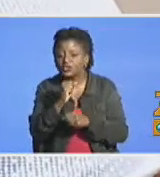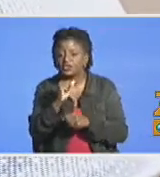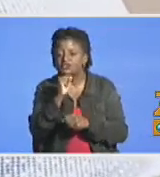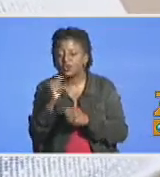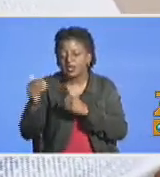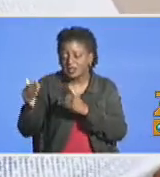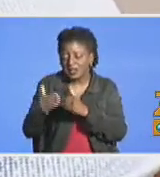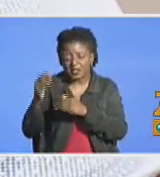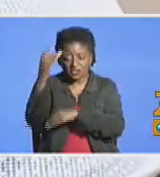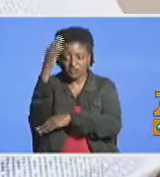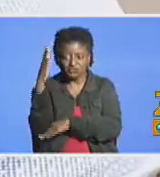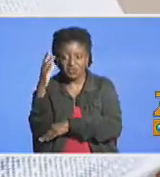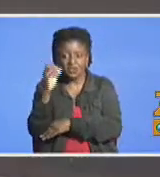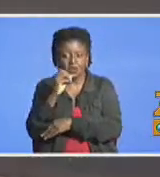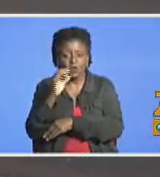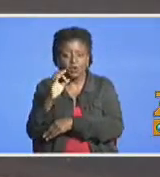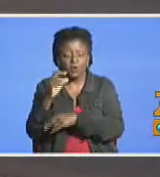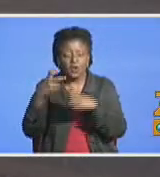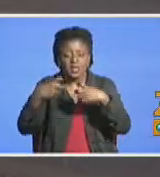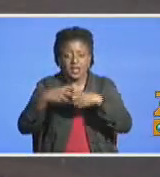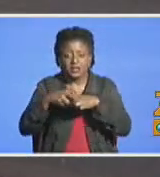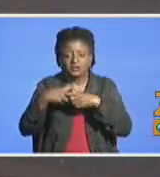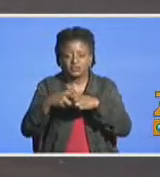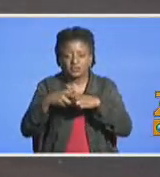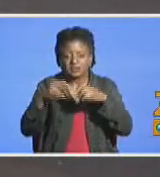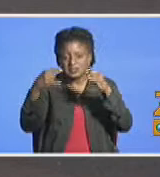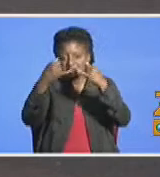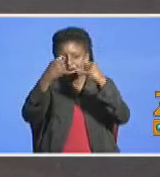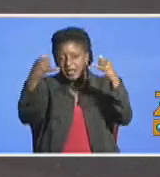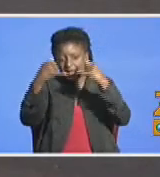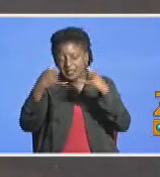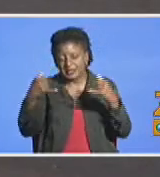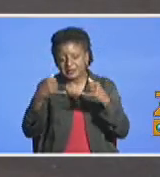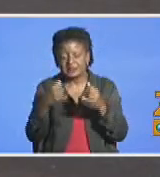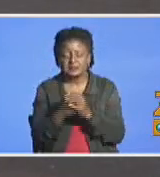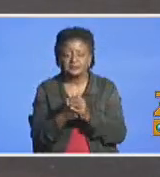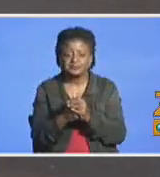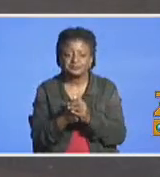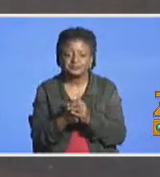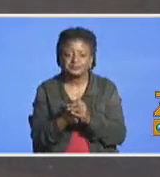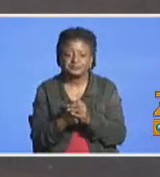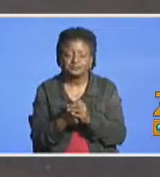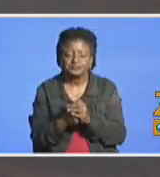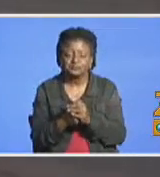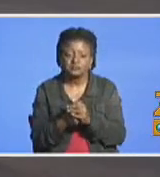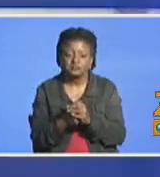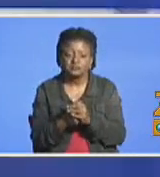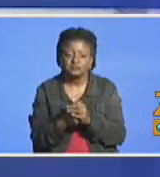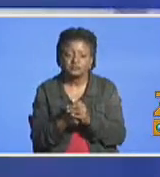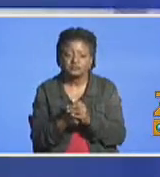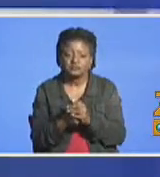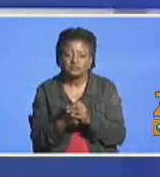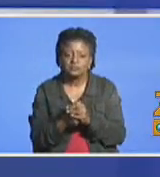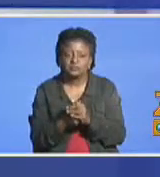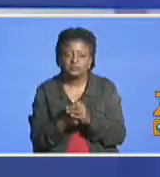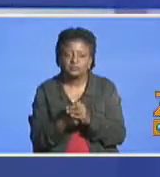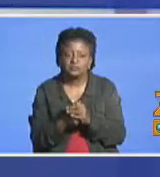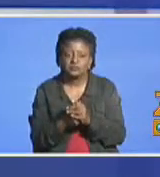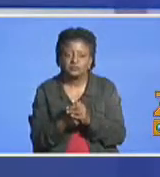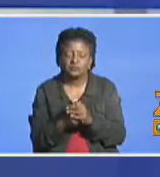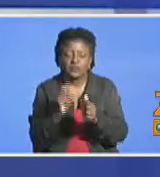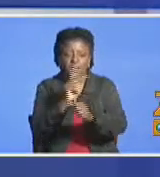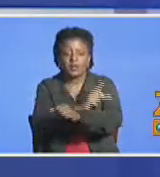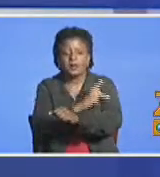to get out, we want to make sure that you can get out. LaDawn Davis, ZNS Network News. Meantime,